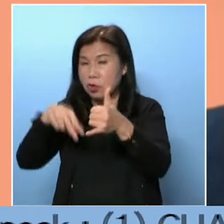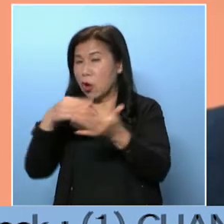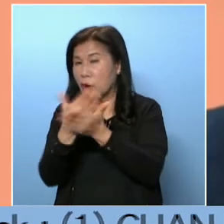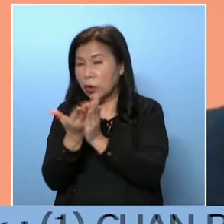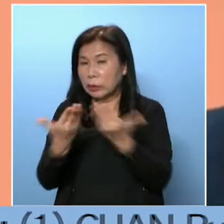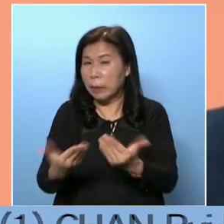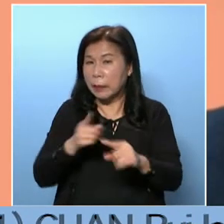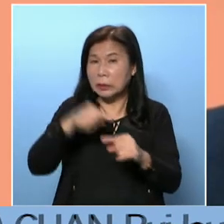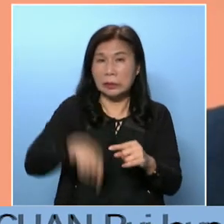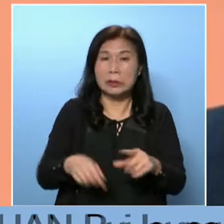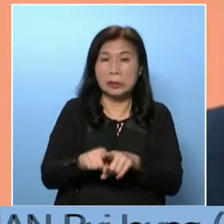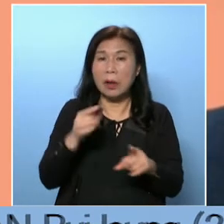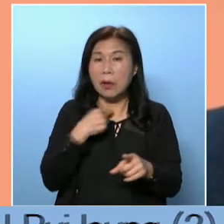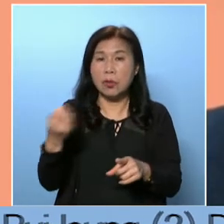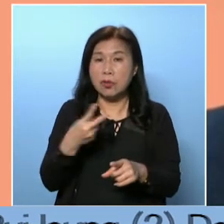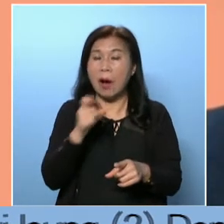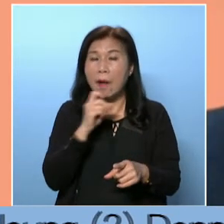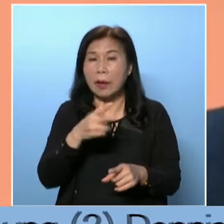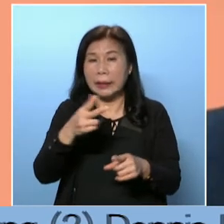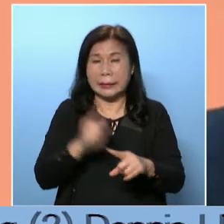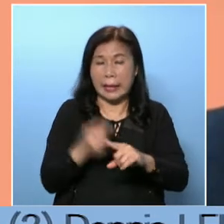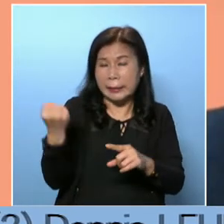to hospitals,